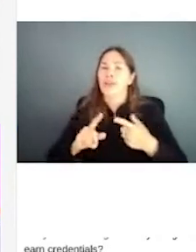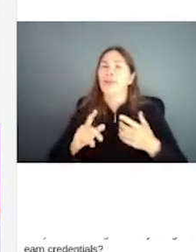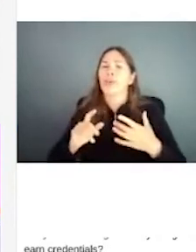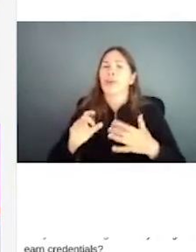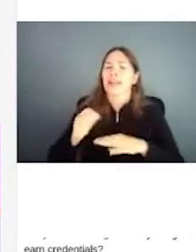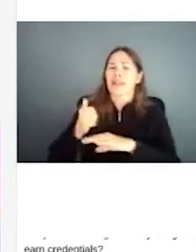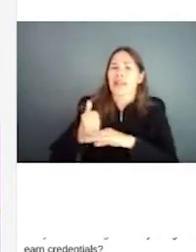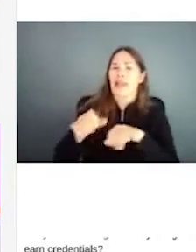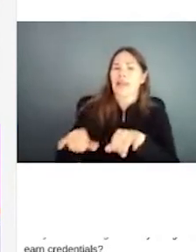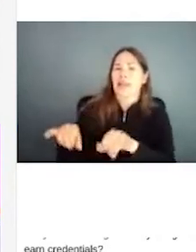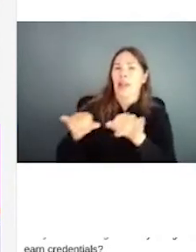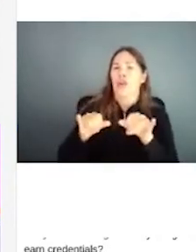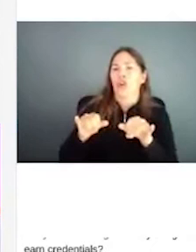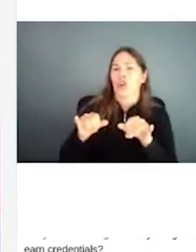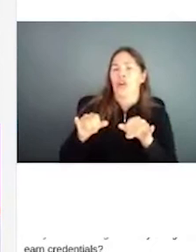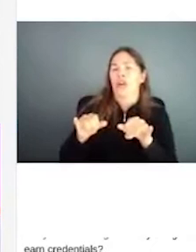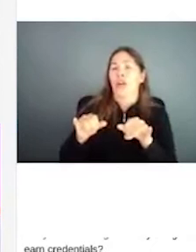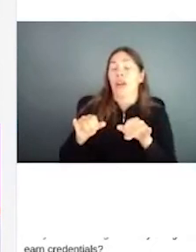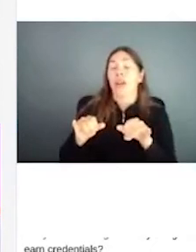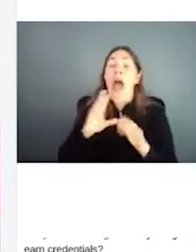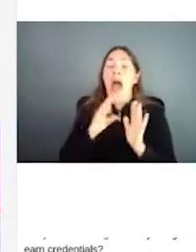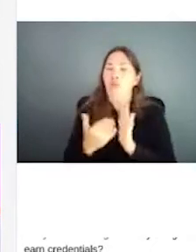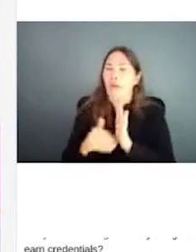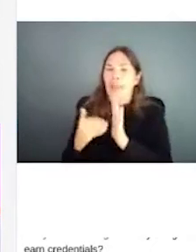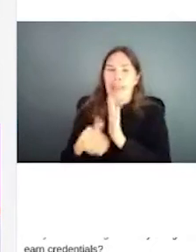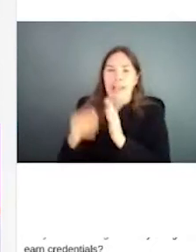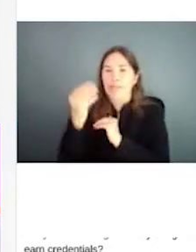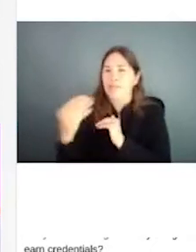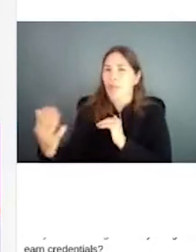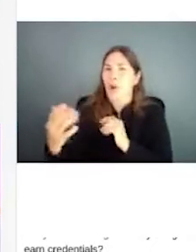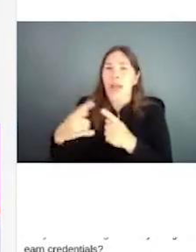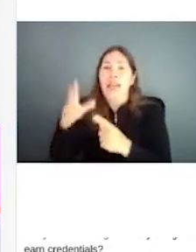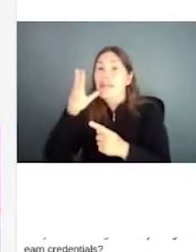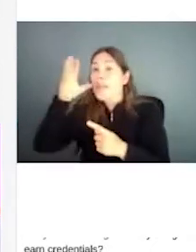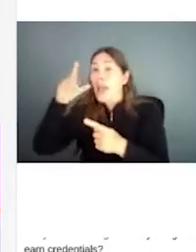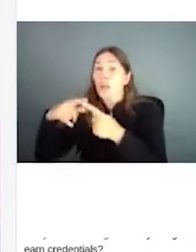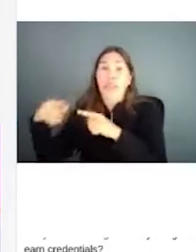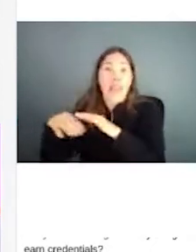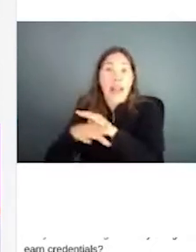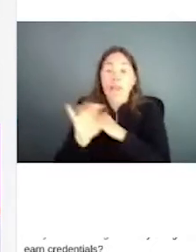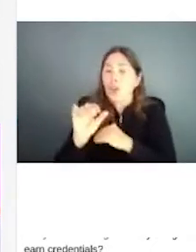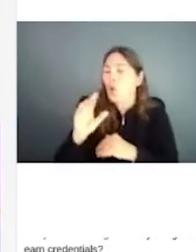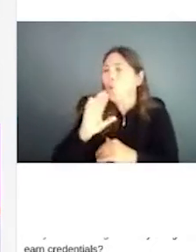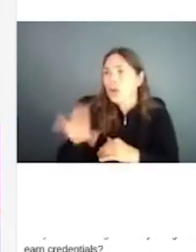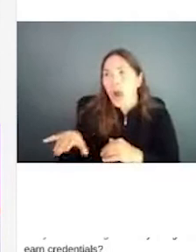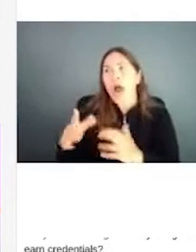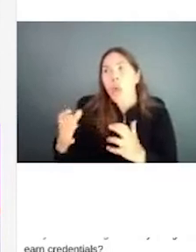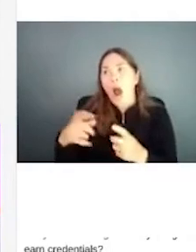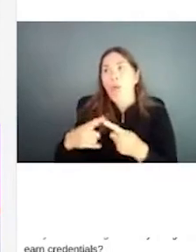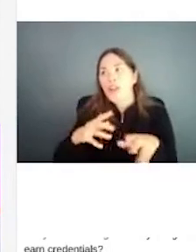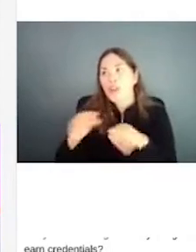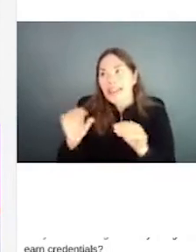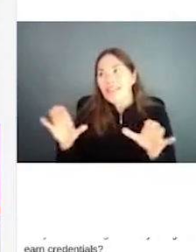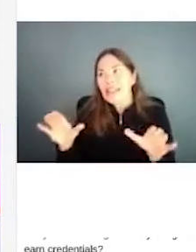that standard. I repeatedly tell them and then their parents when they're in, if there's one thing I want you to have when you walk out of this